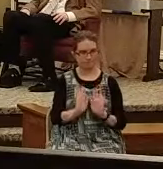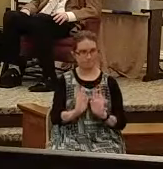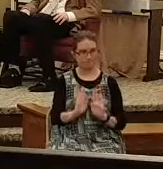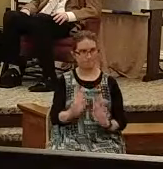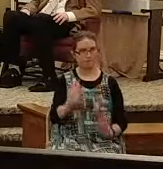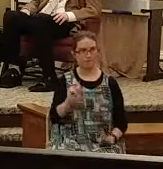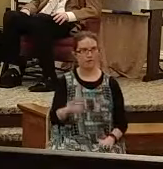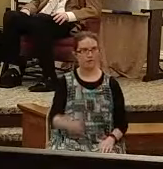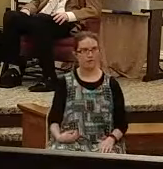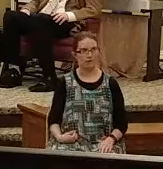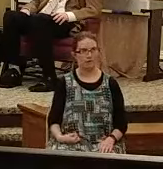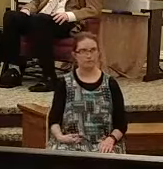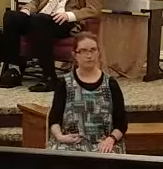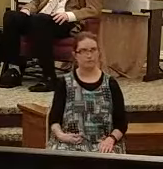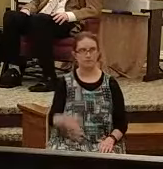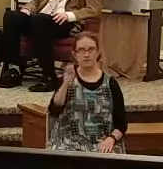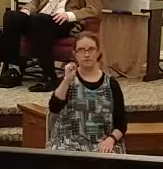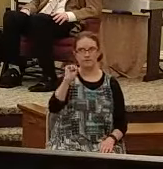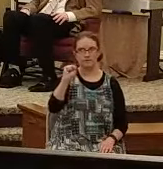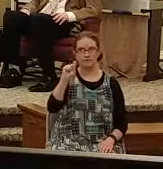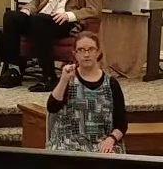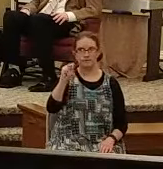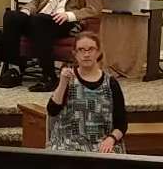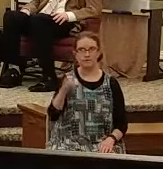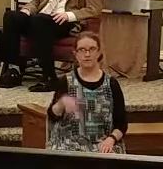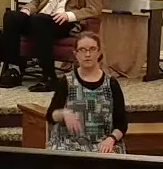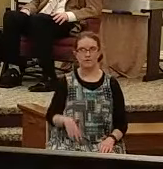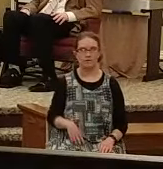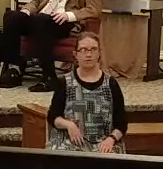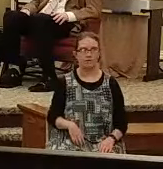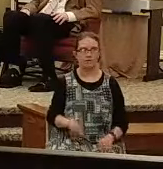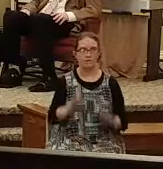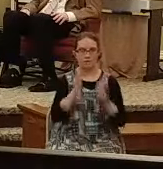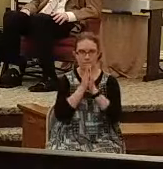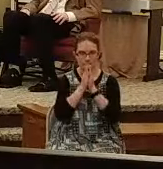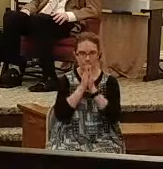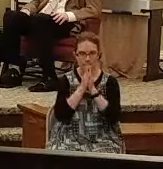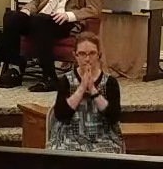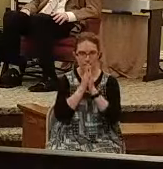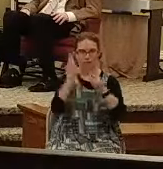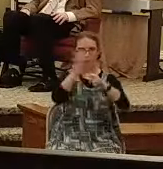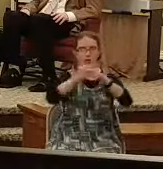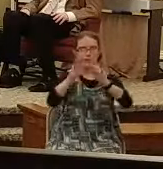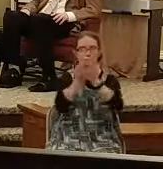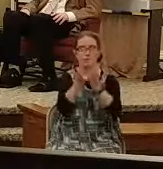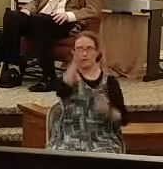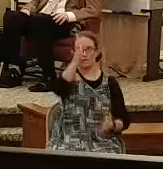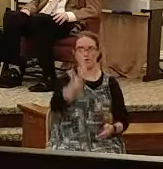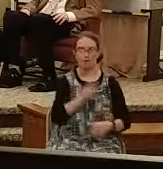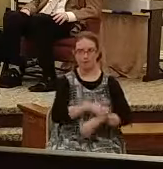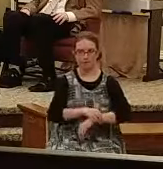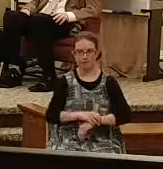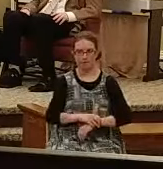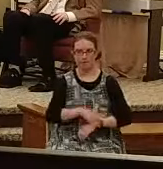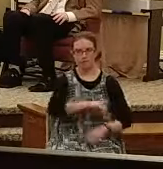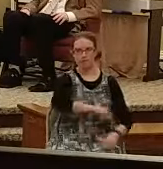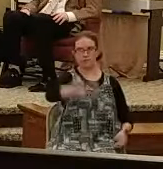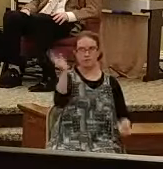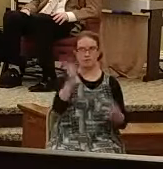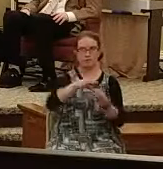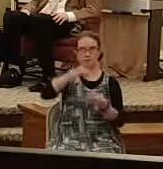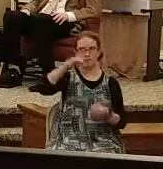There's no resistance there. But if you pray, if you use the Word of God, that sword of the